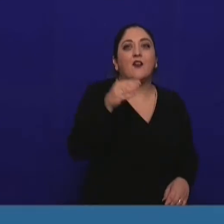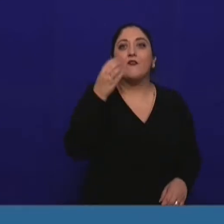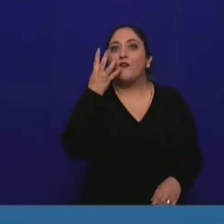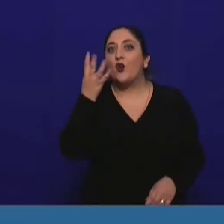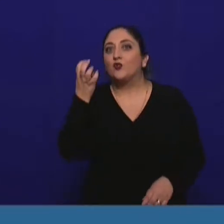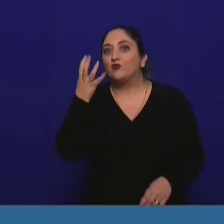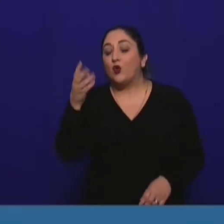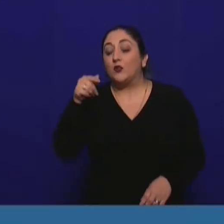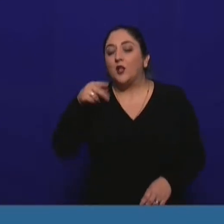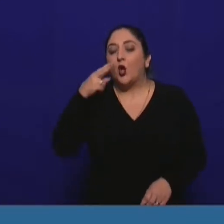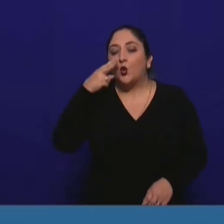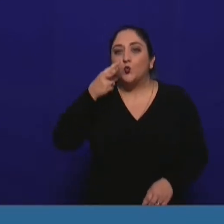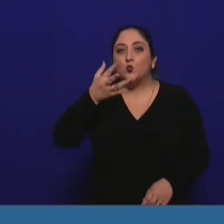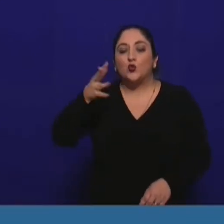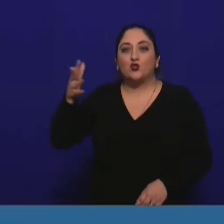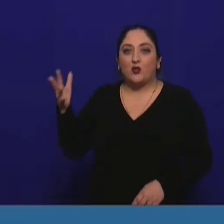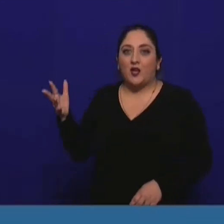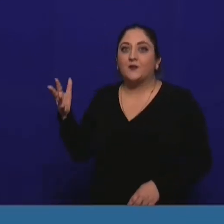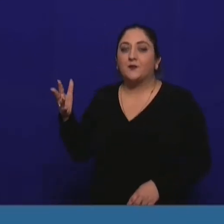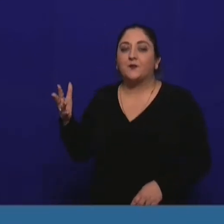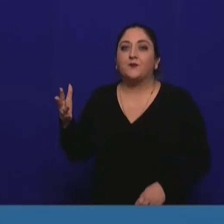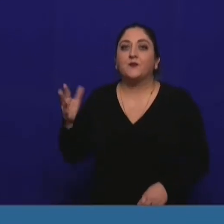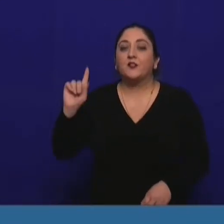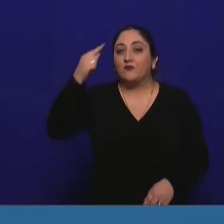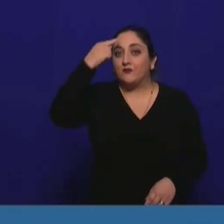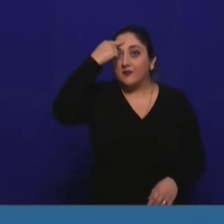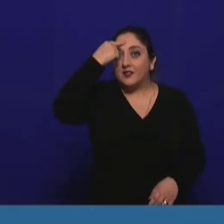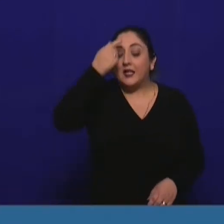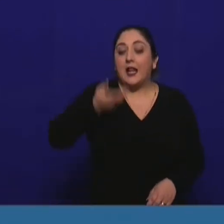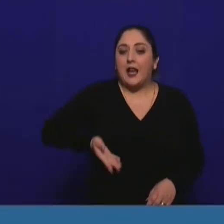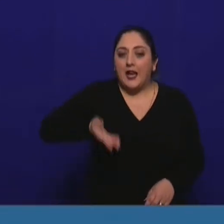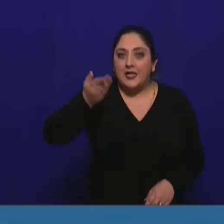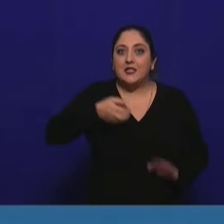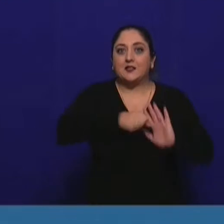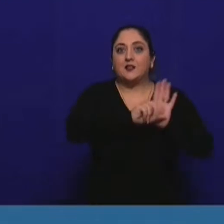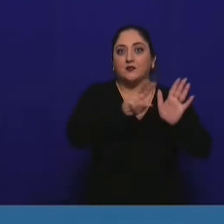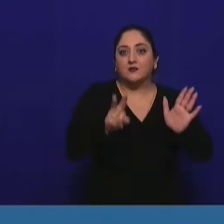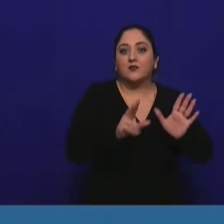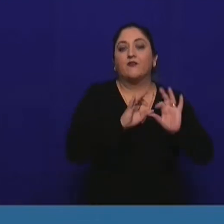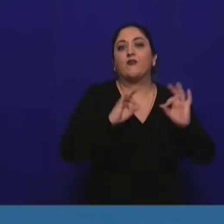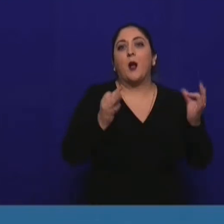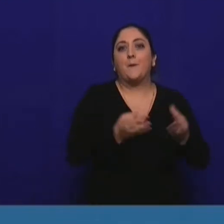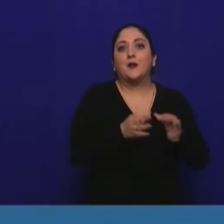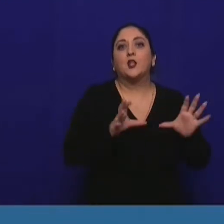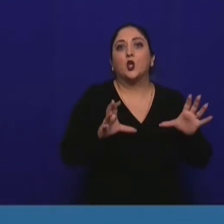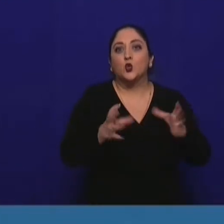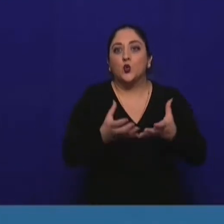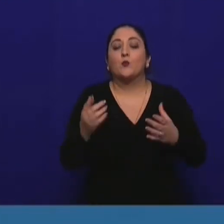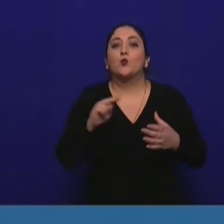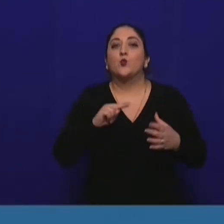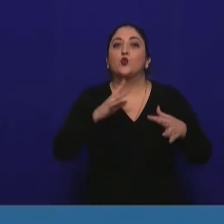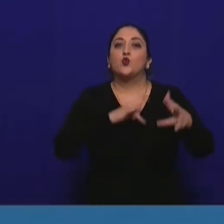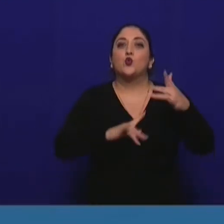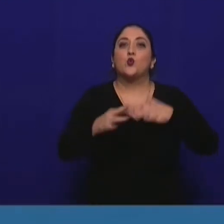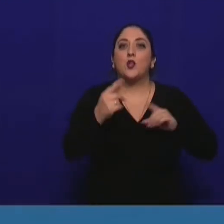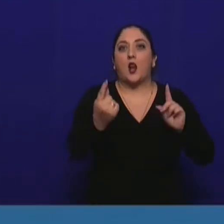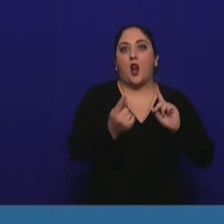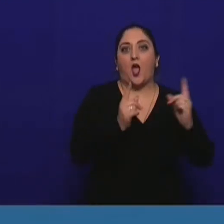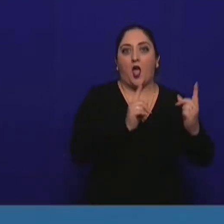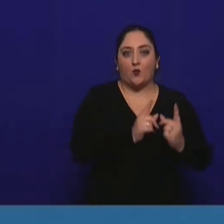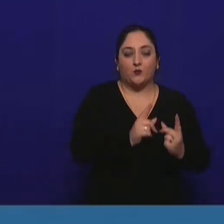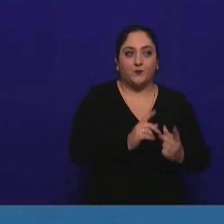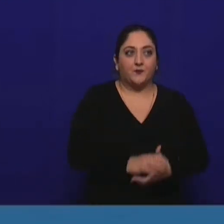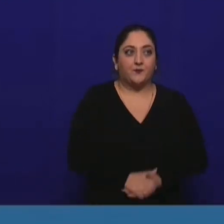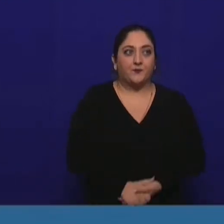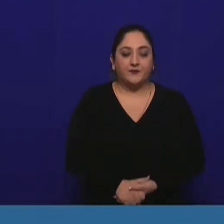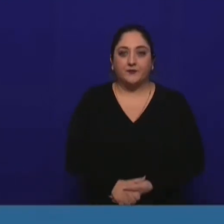hija ċara wkoll fejn qegħdin naraw fejn qed ikunu l-maġġor parti tal-każijiet fil-households u anke social gatherings.